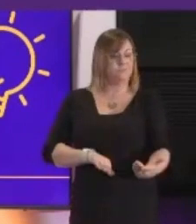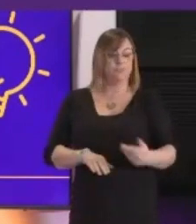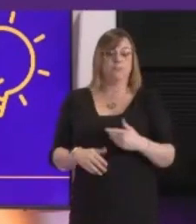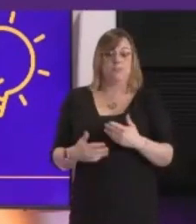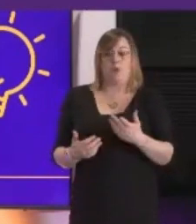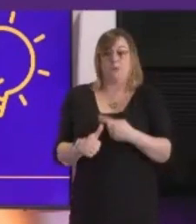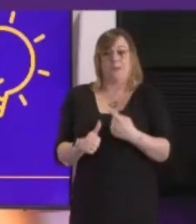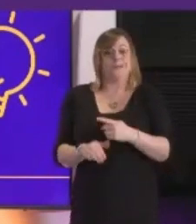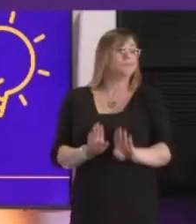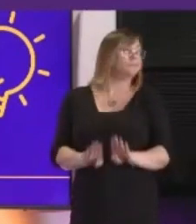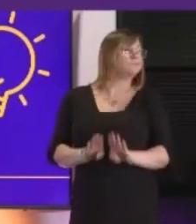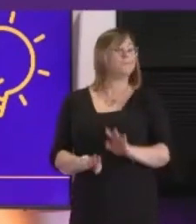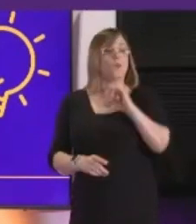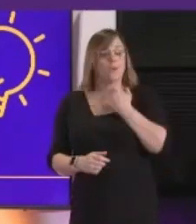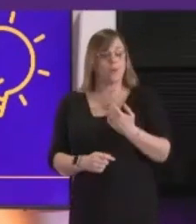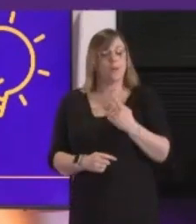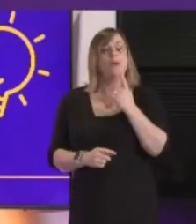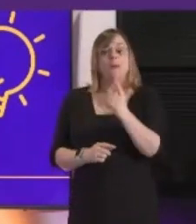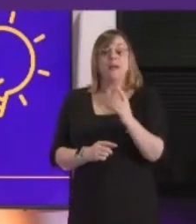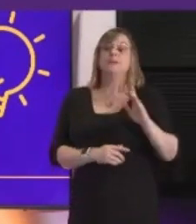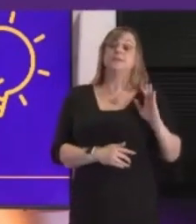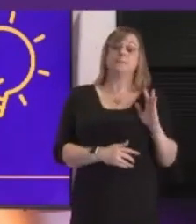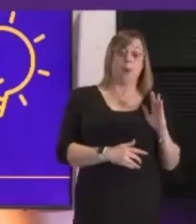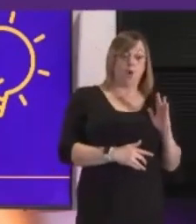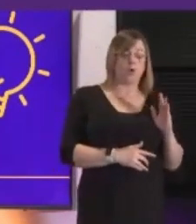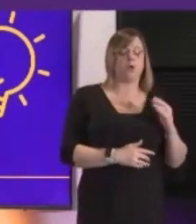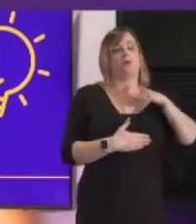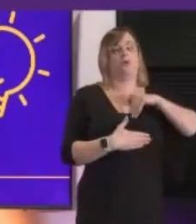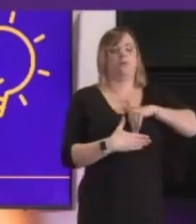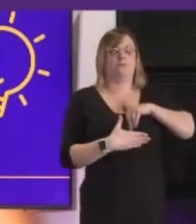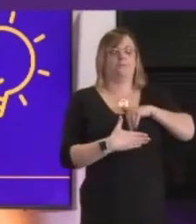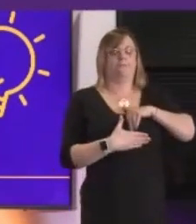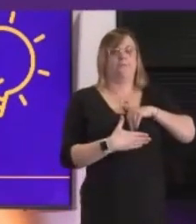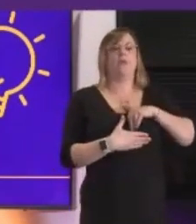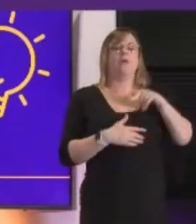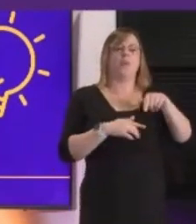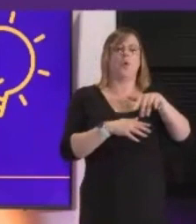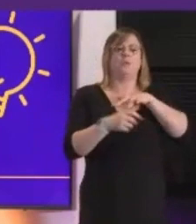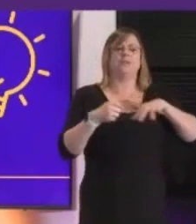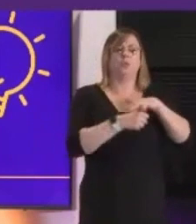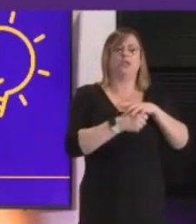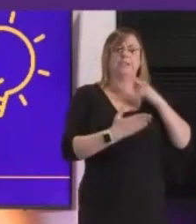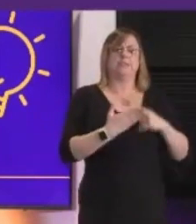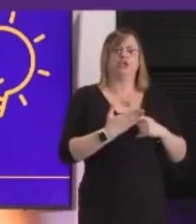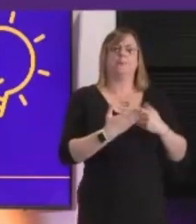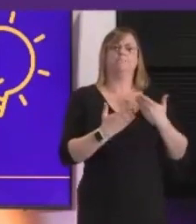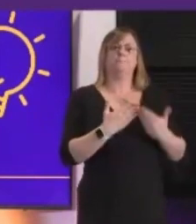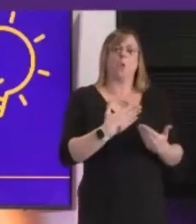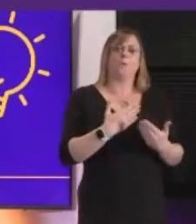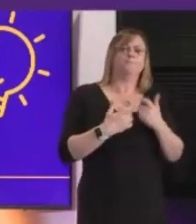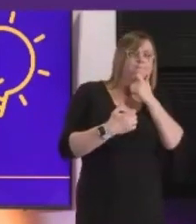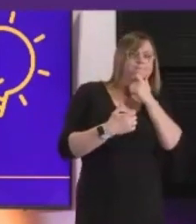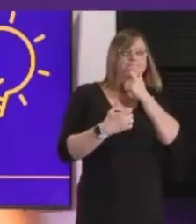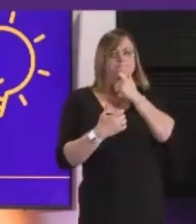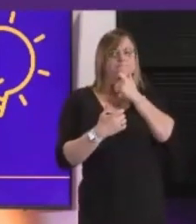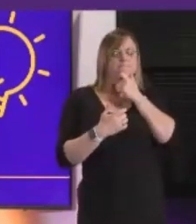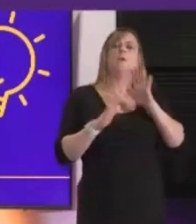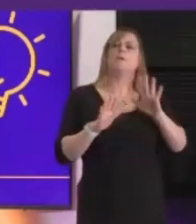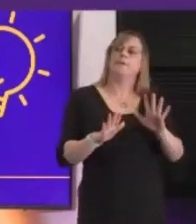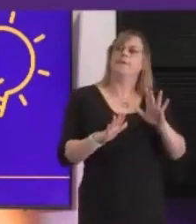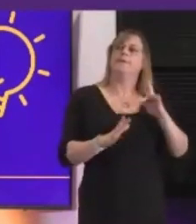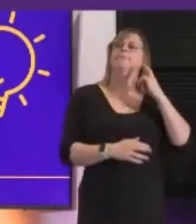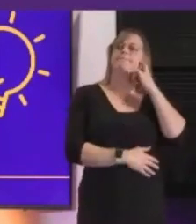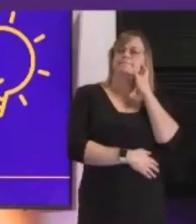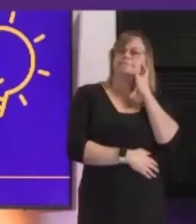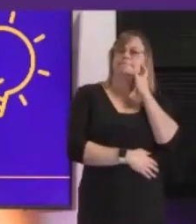automatically. Whereas on the other hand, the Spock within us is for those scenarios and decisions that are a little bit more involved, where we might have to stop and think for a little